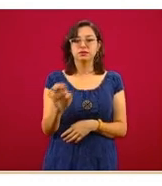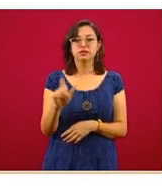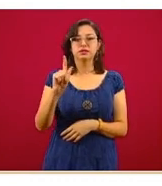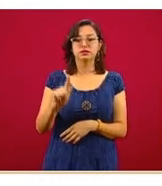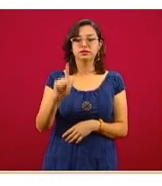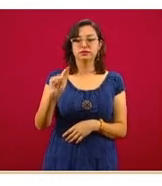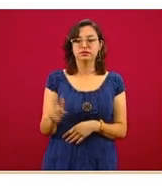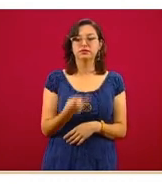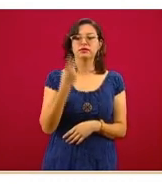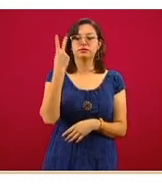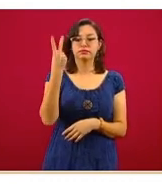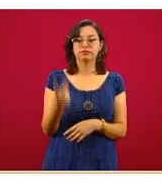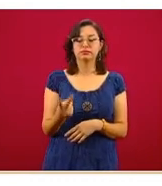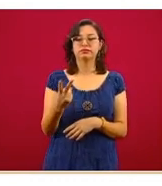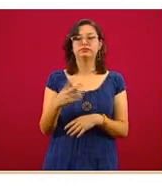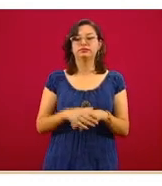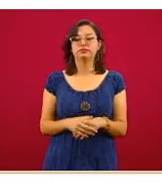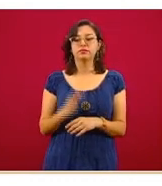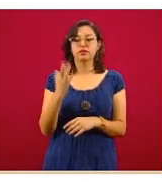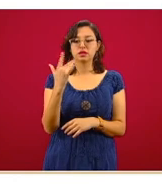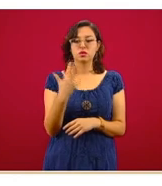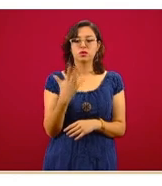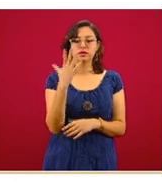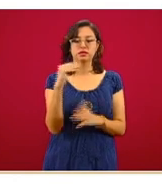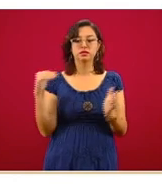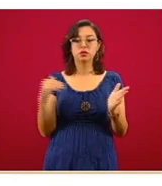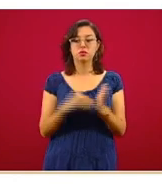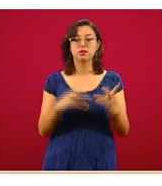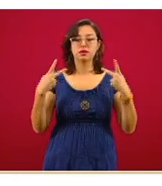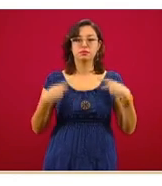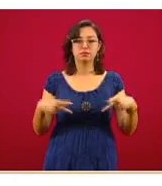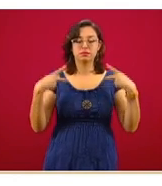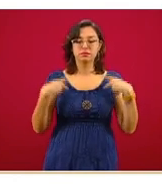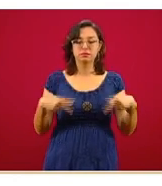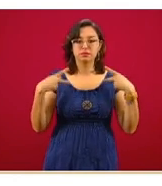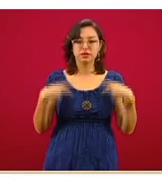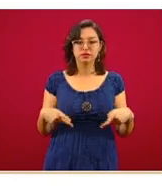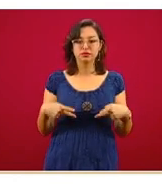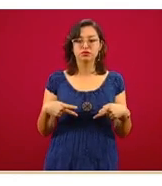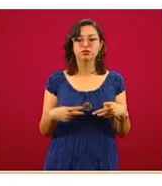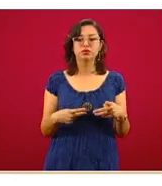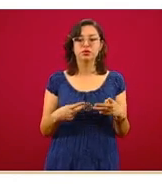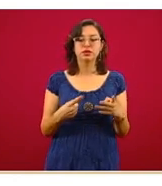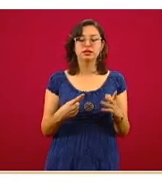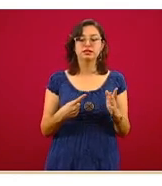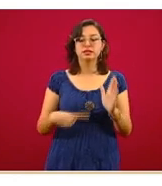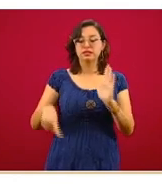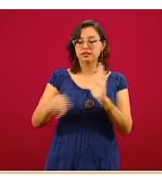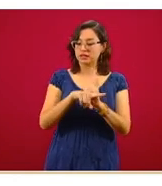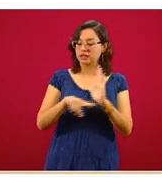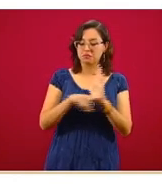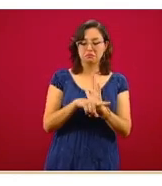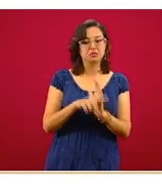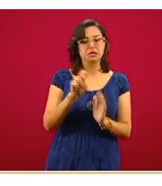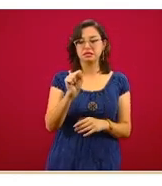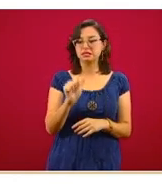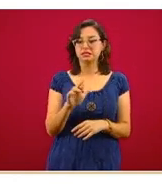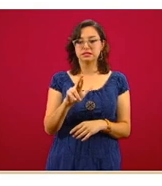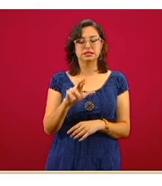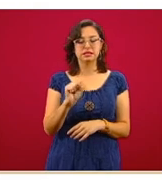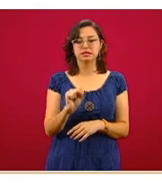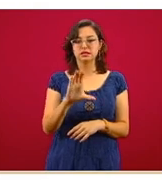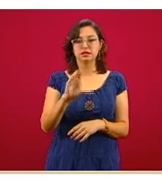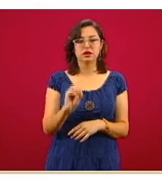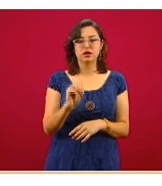1,972 fatalities so far, over 55,000